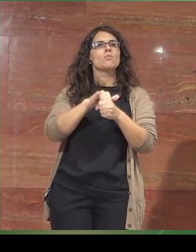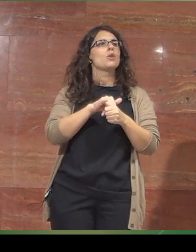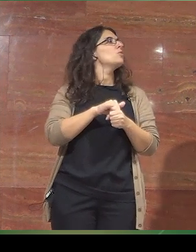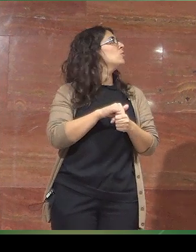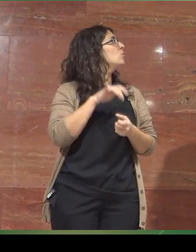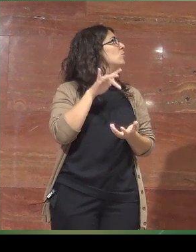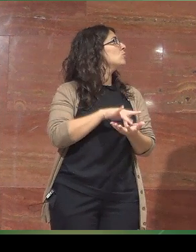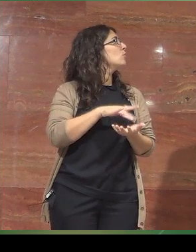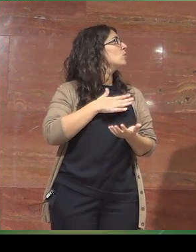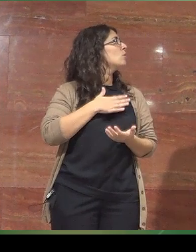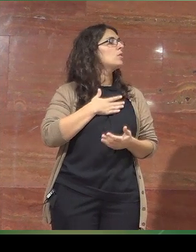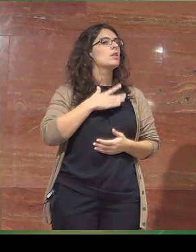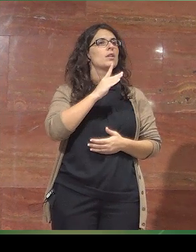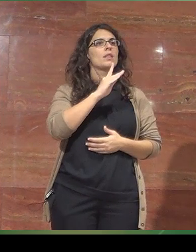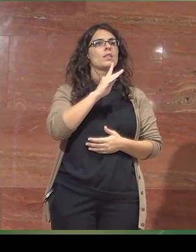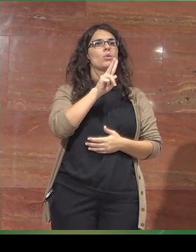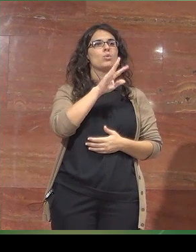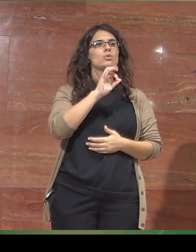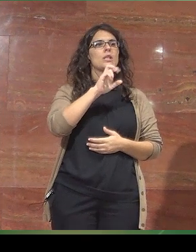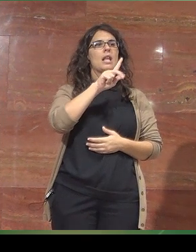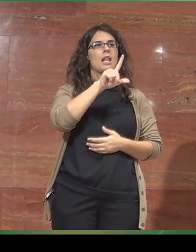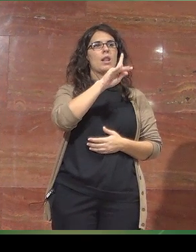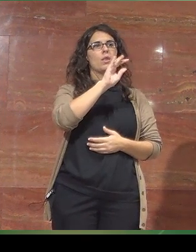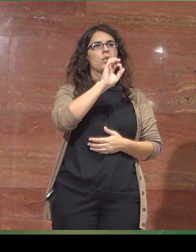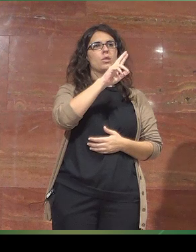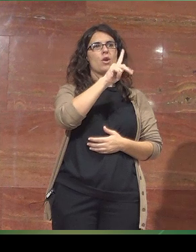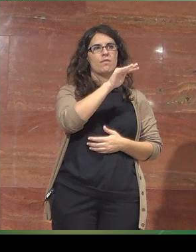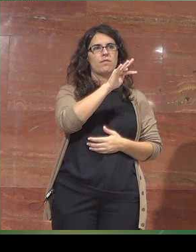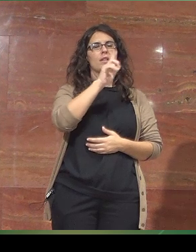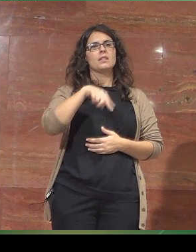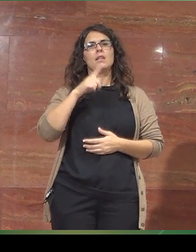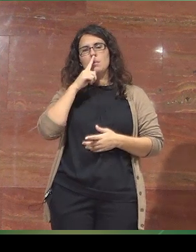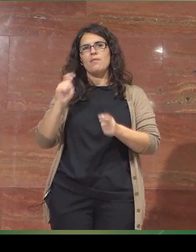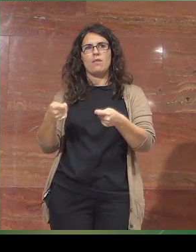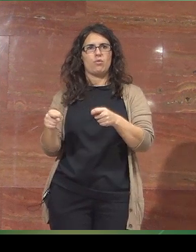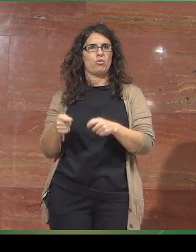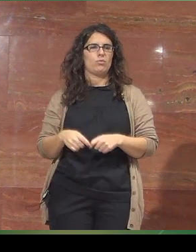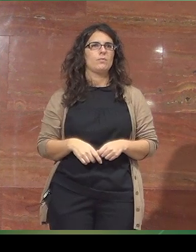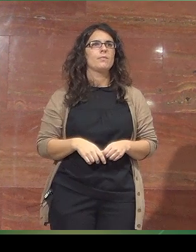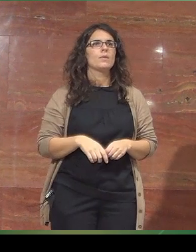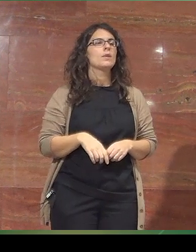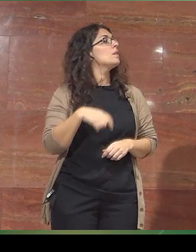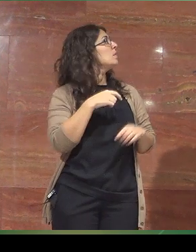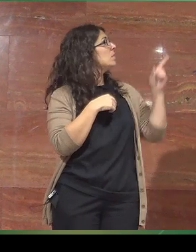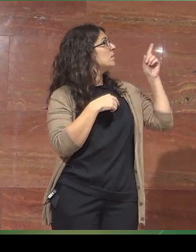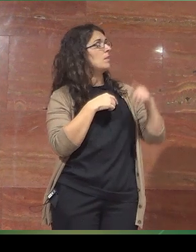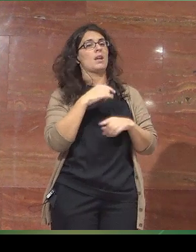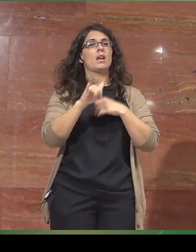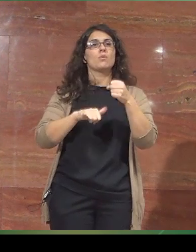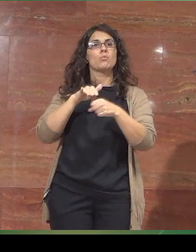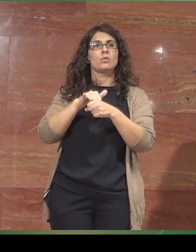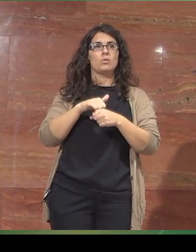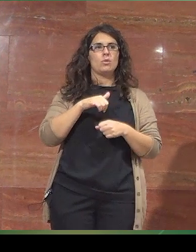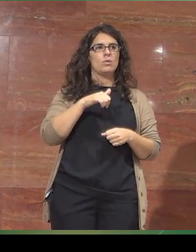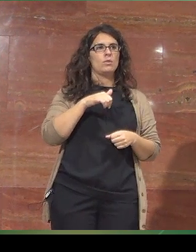and Frankfurt. And I think this airport exists now only because he had the